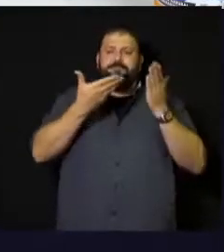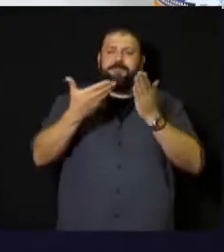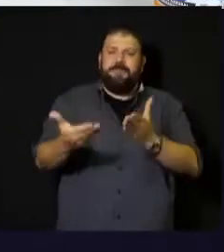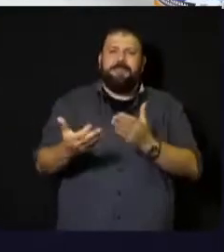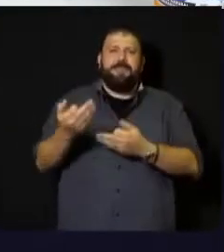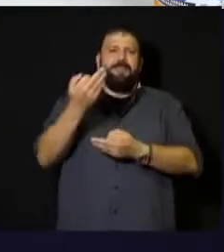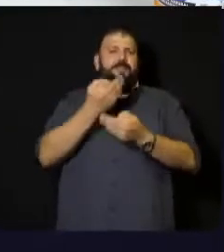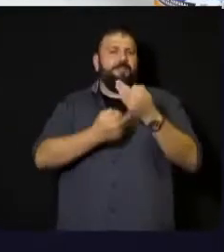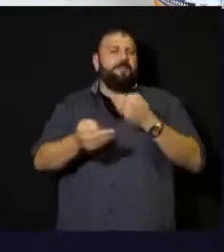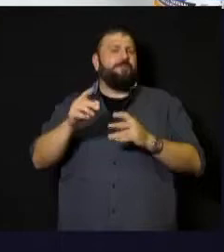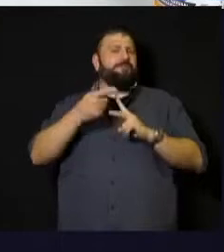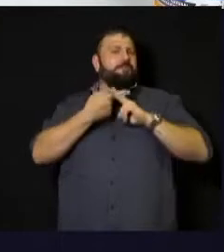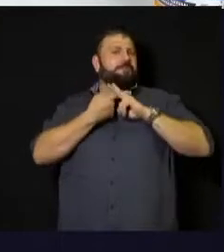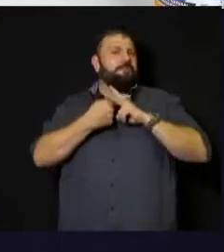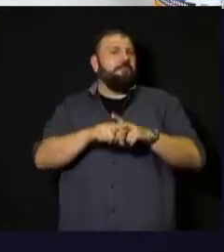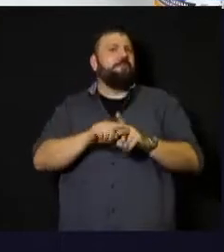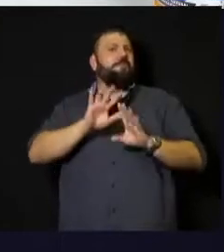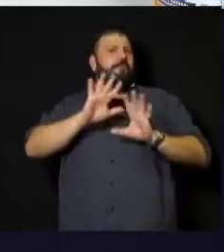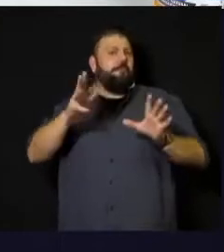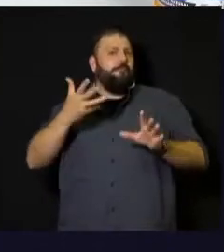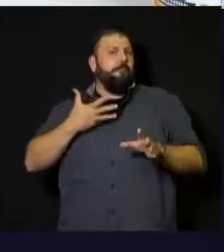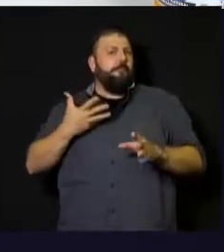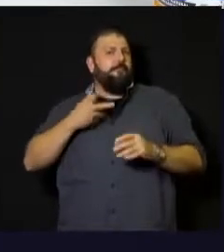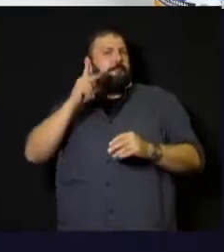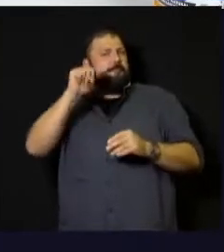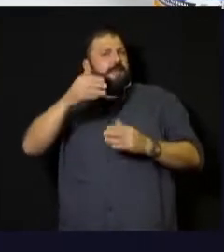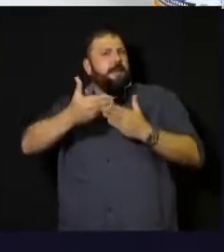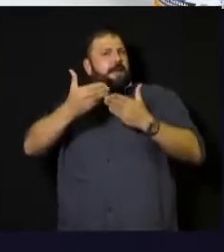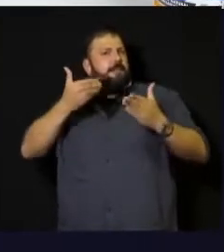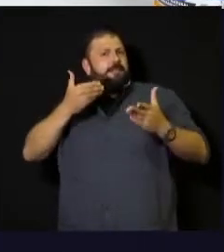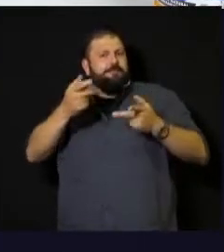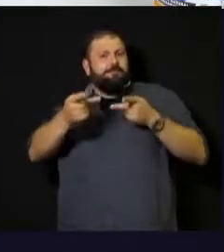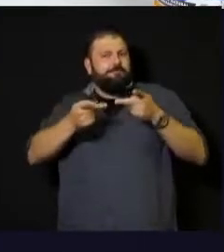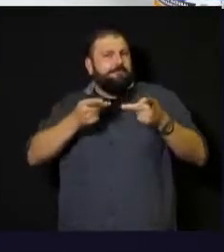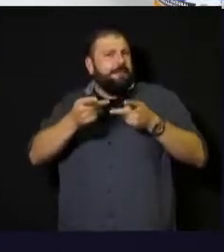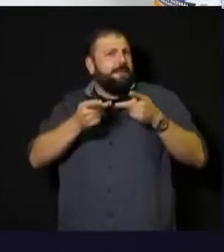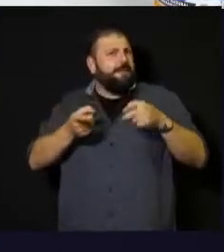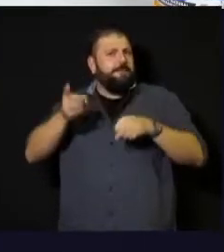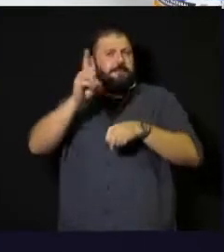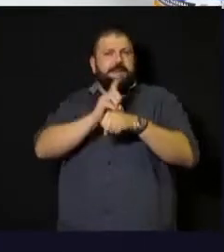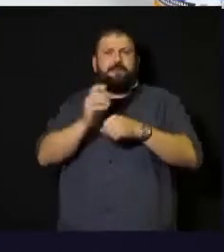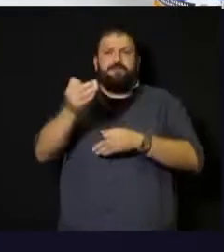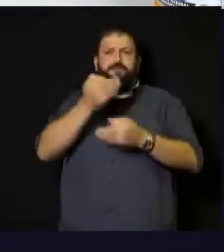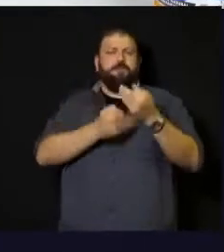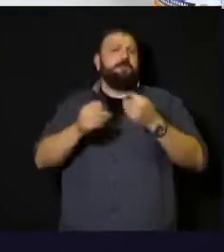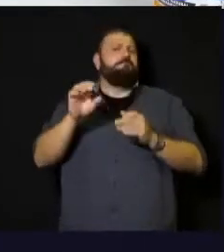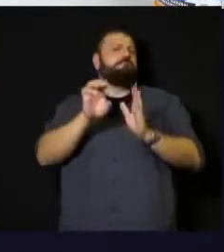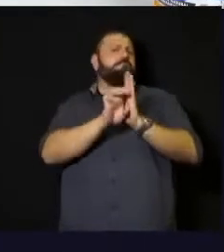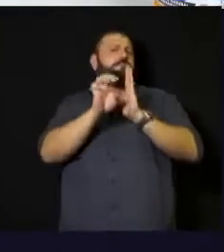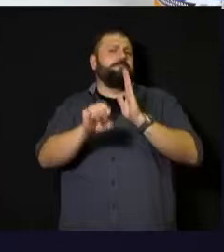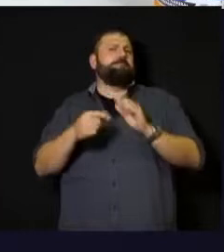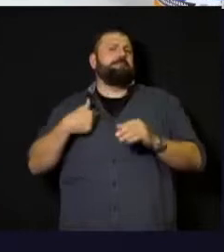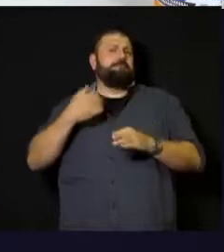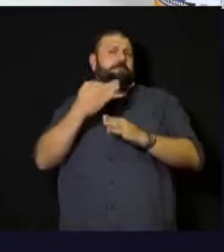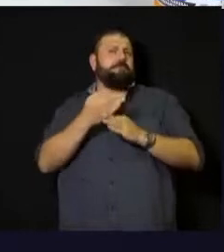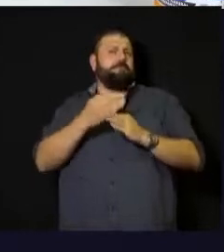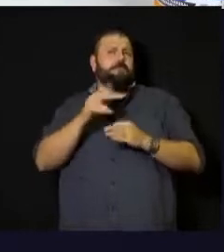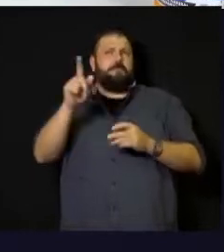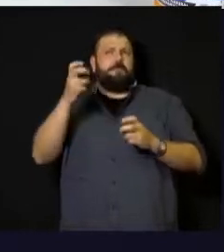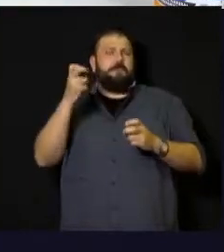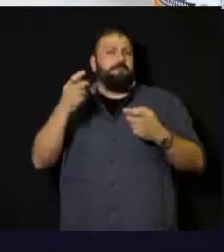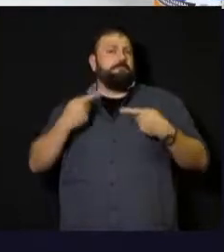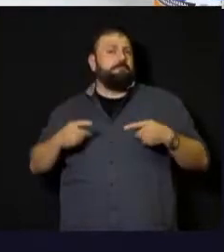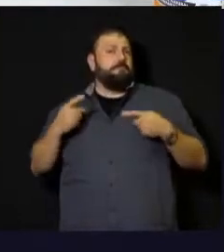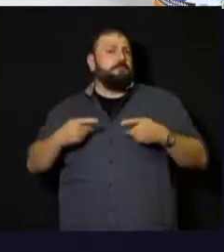day is not. It has to have a direction. We have to have plan for the day. Even, for example, Anderson is going to